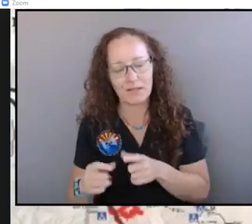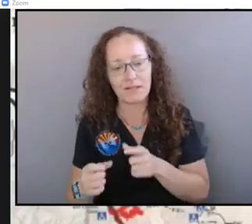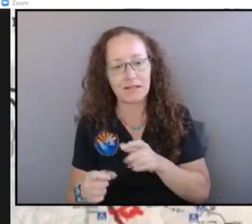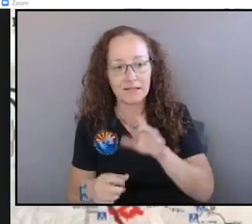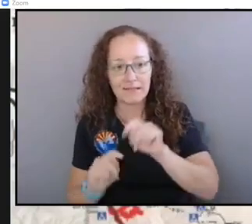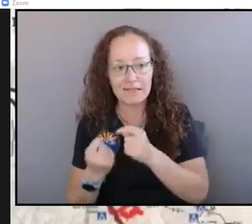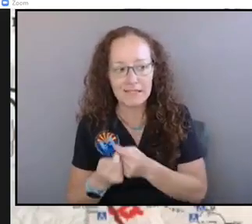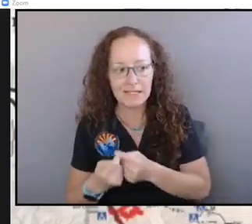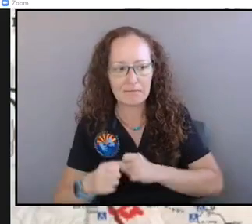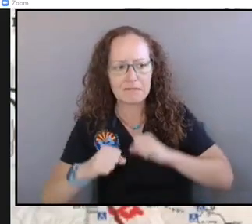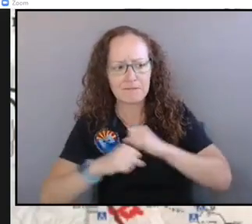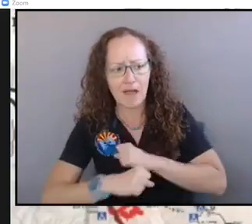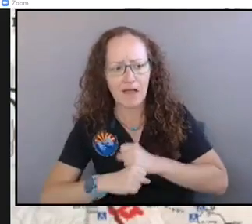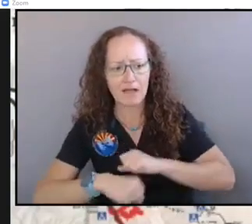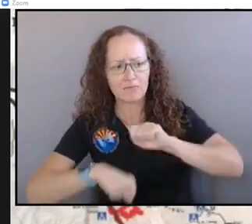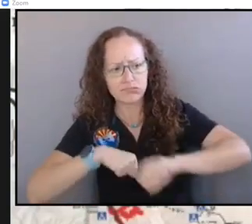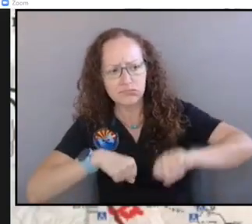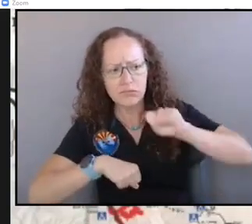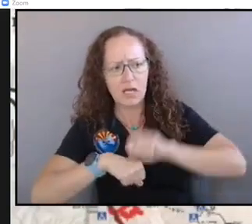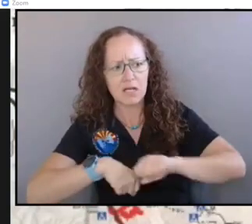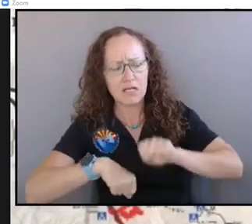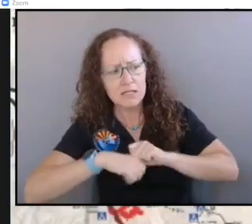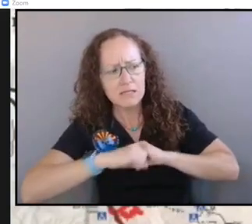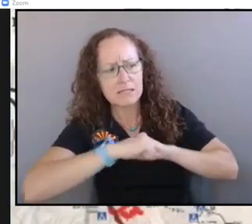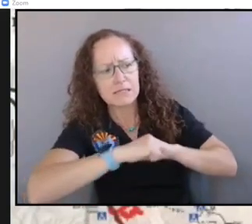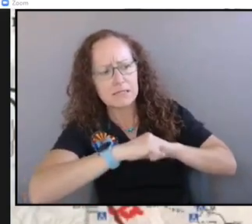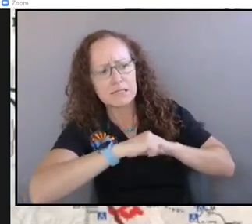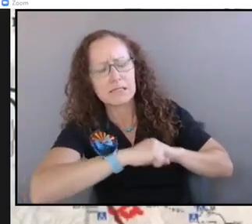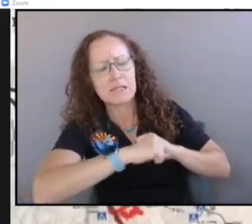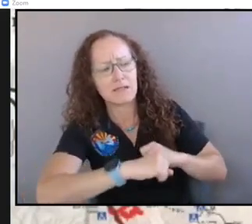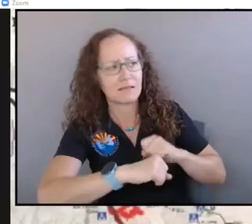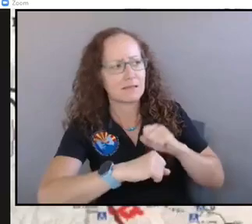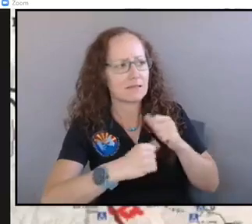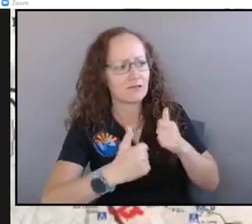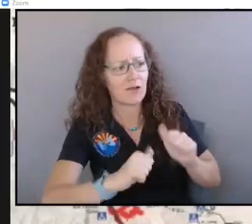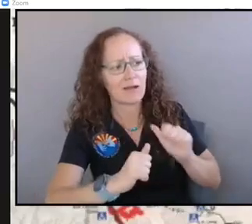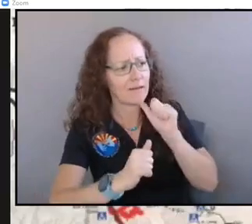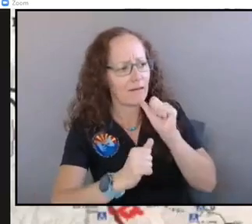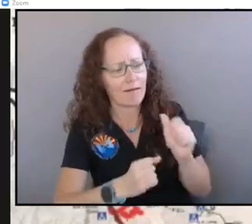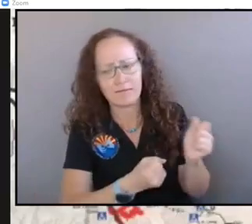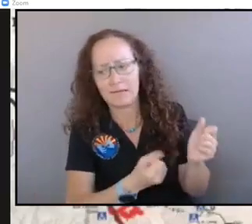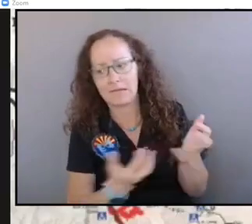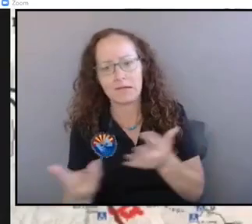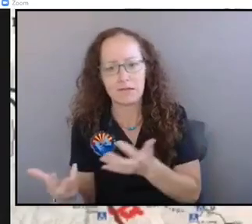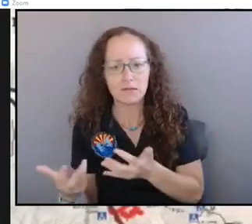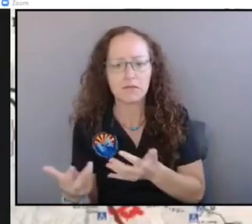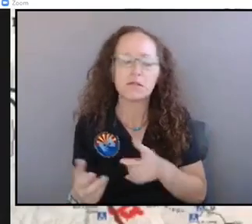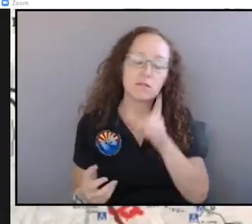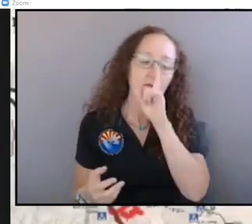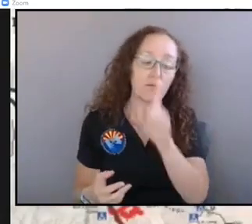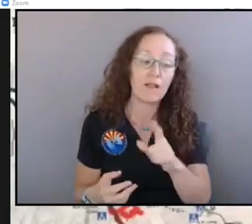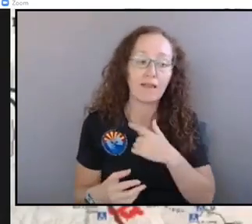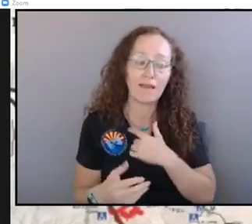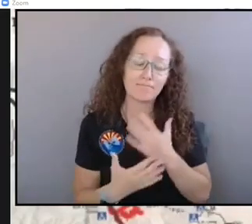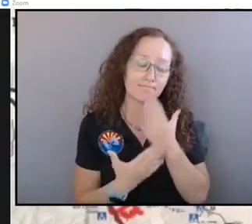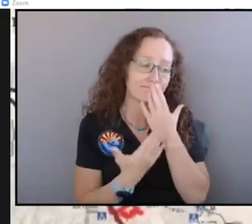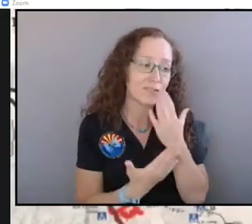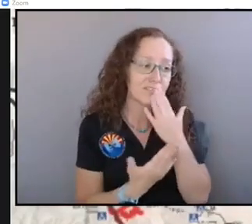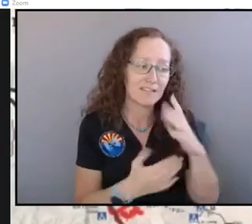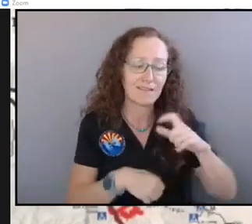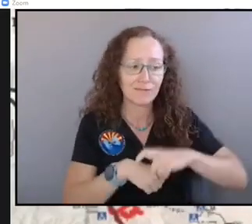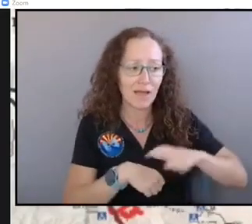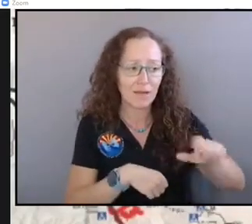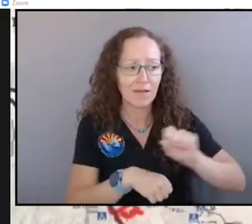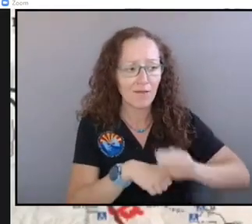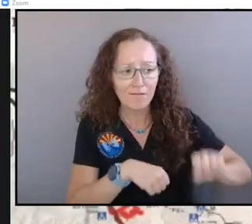fire from moving any more west. And I really appreciate the fact, you know, the amount of time, effort, and work that they're putting into that area